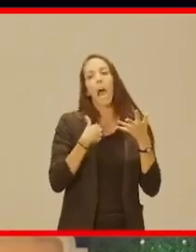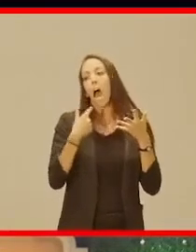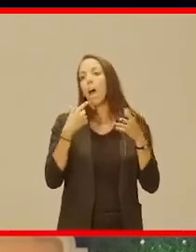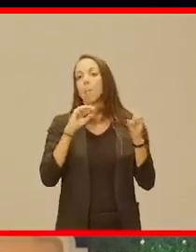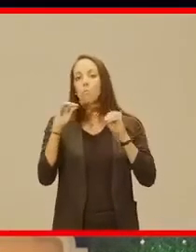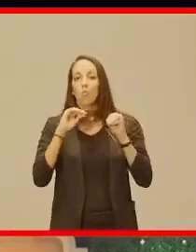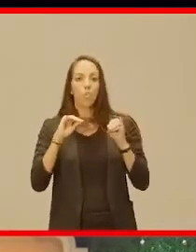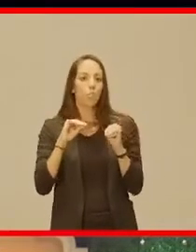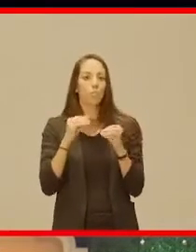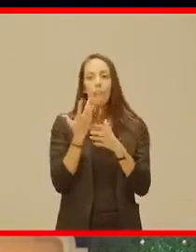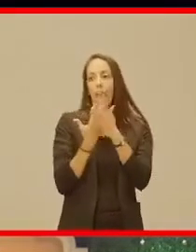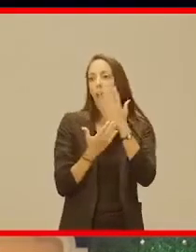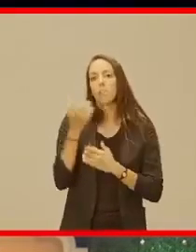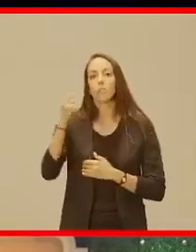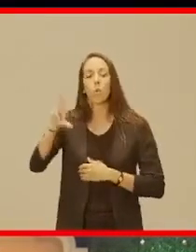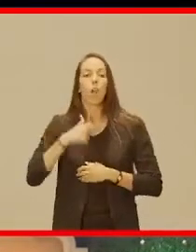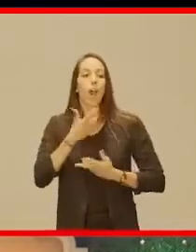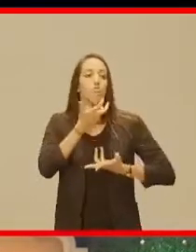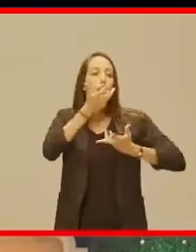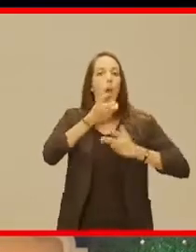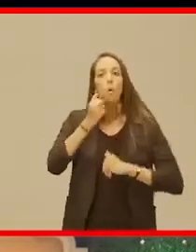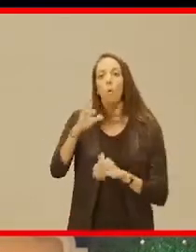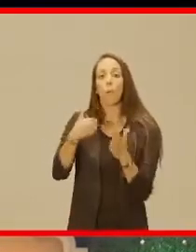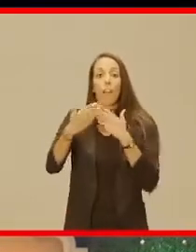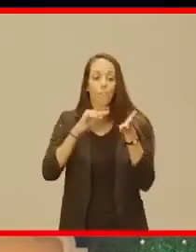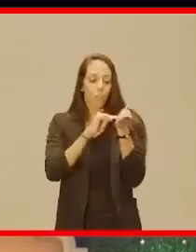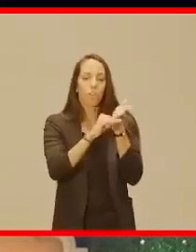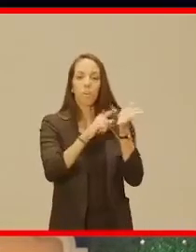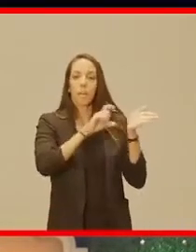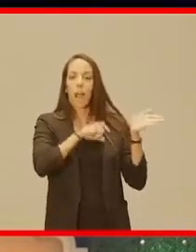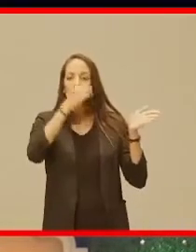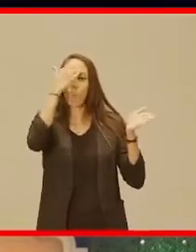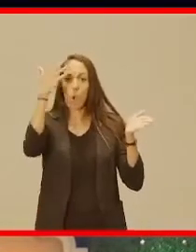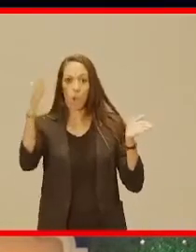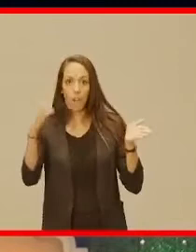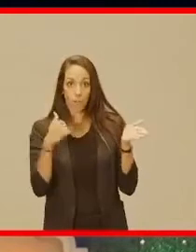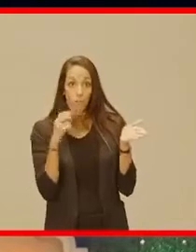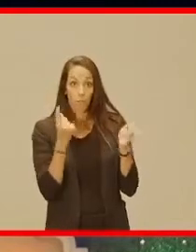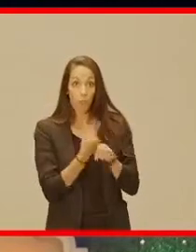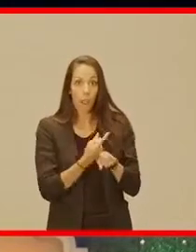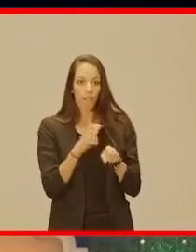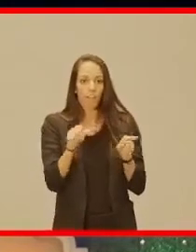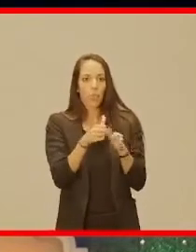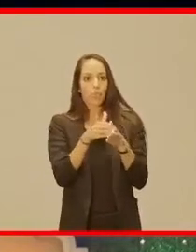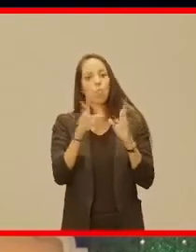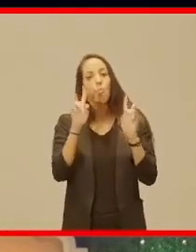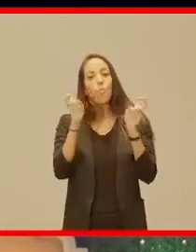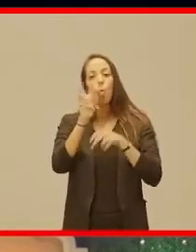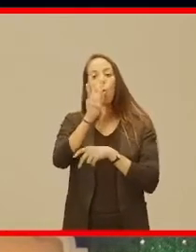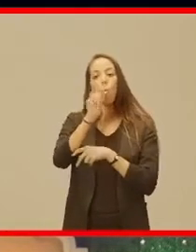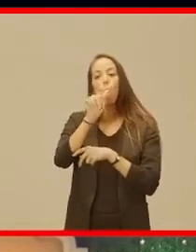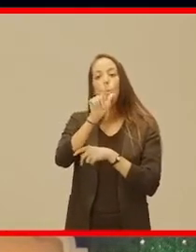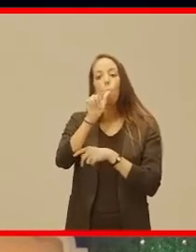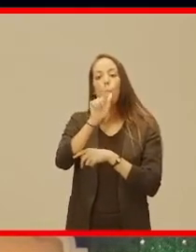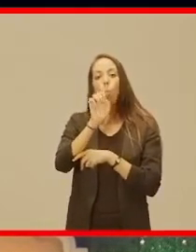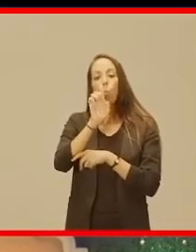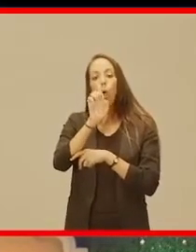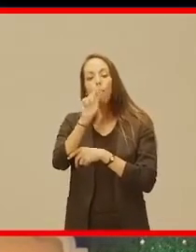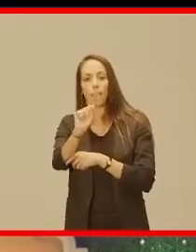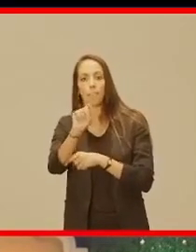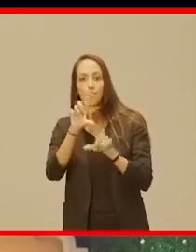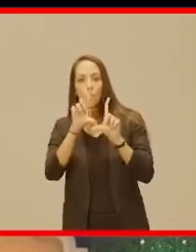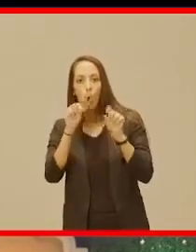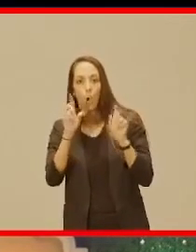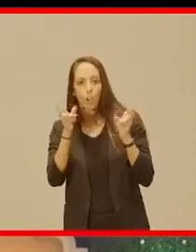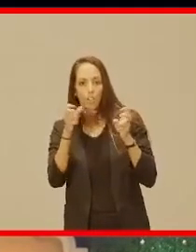contact, so the police officer knows. So it kind of helps that first interaction. So that might be something to look in when you're talking about